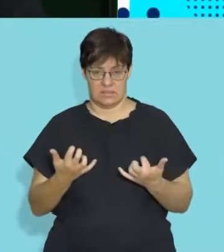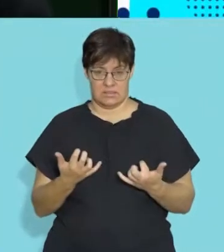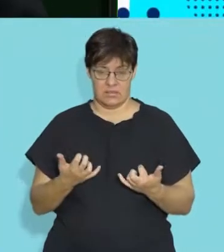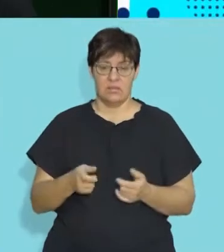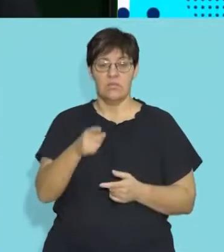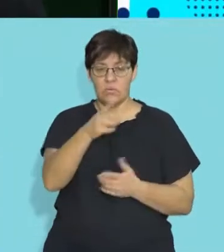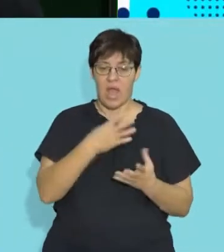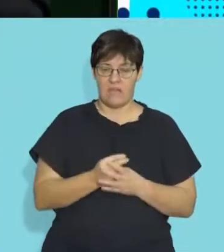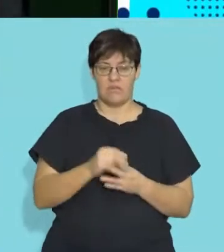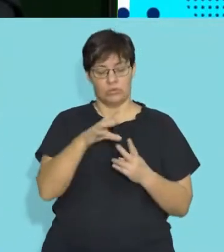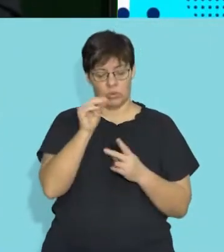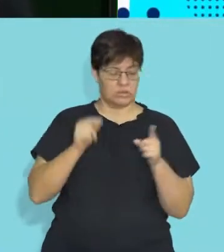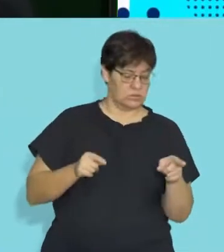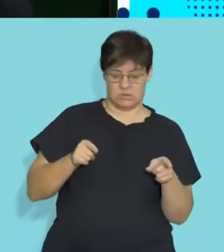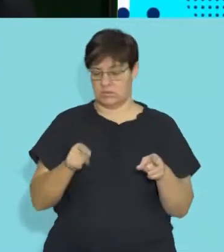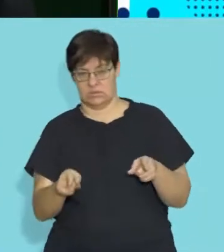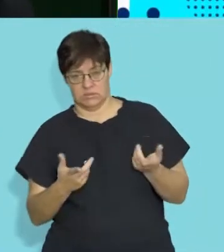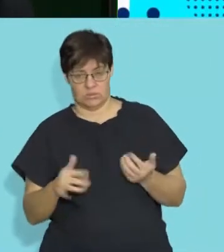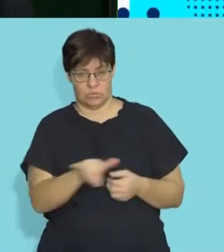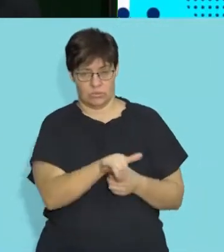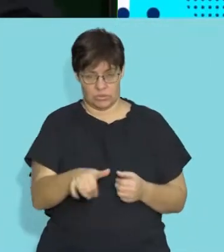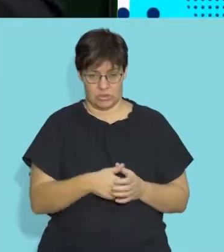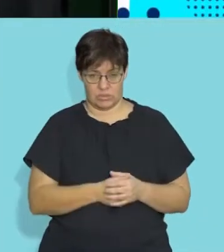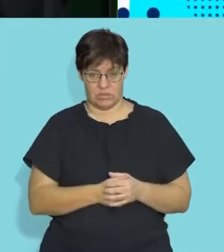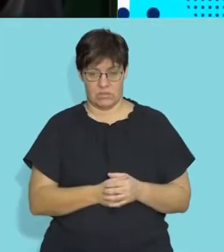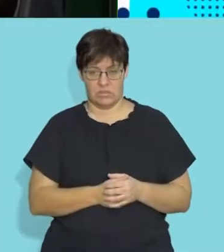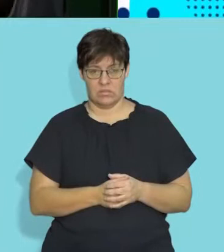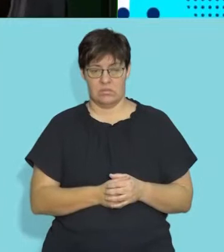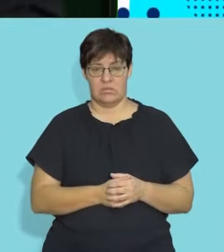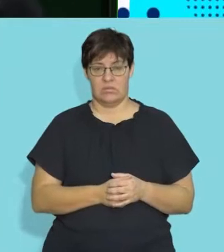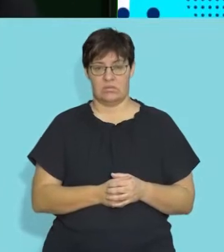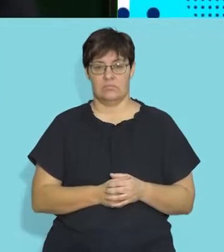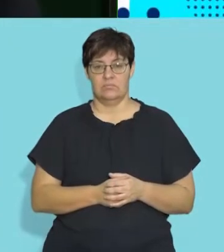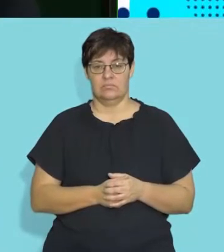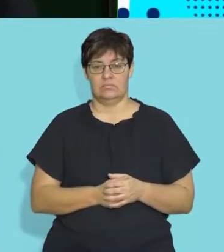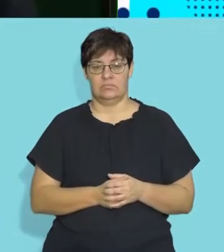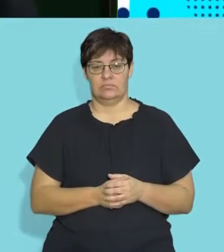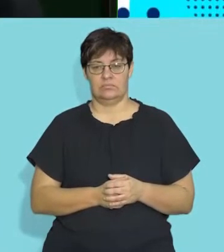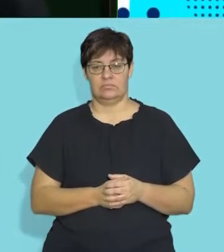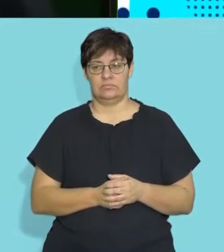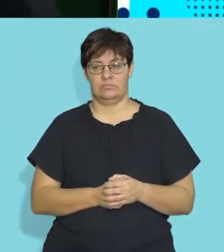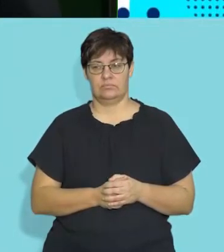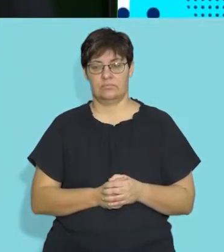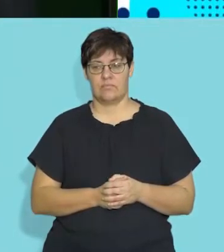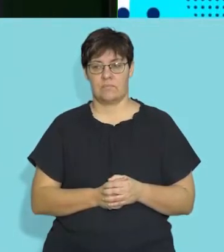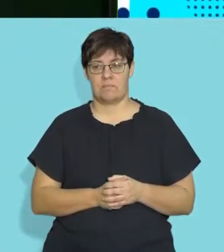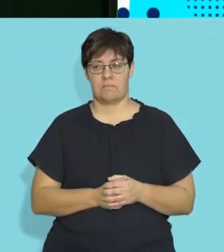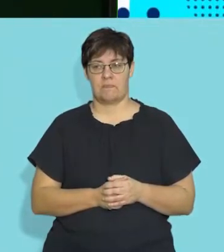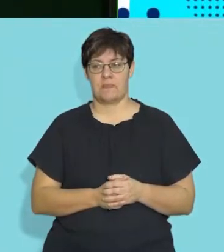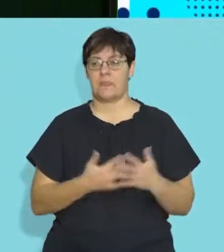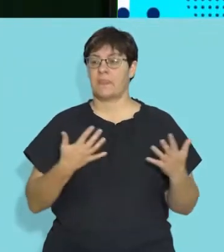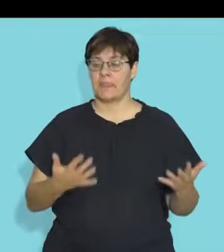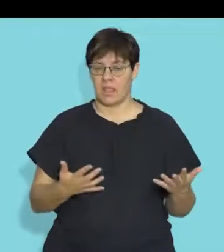calculate. Then you have a choice of whether you want to use the trading account or the trading statement.